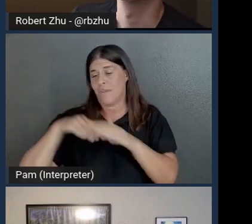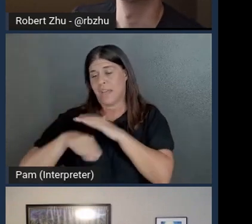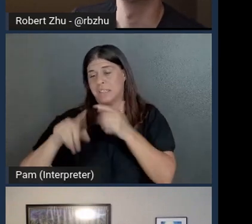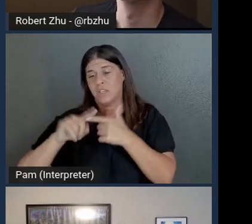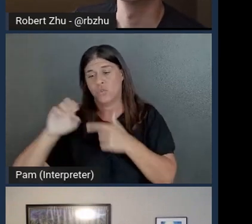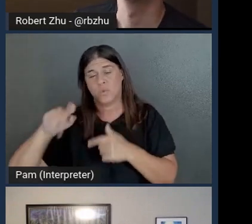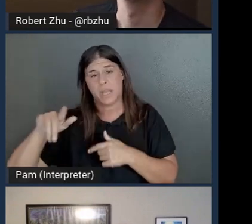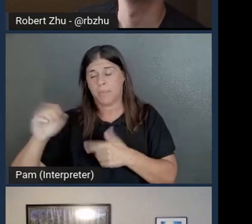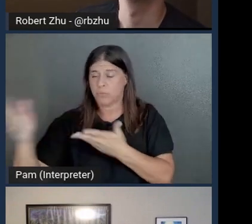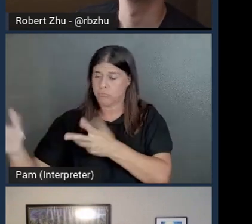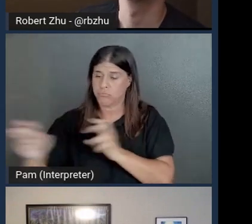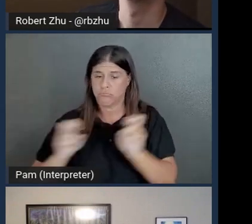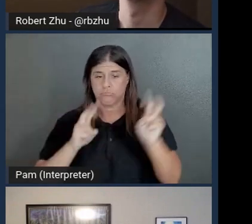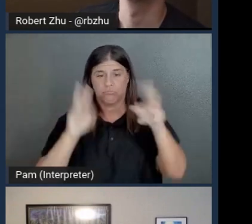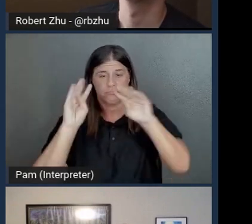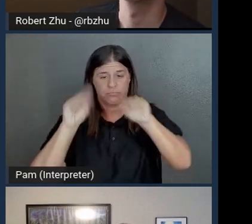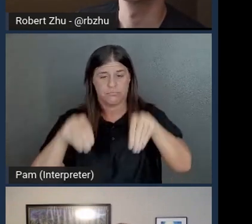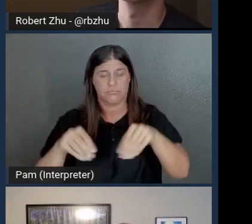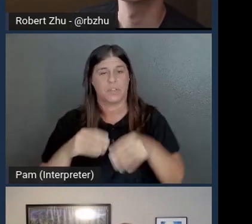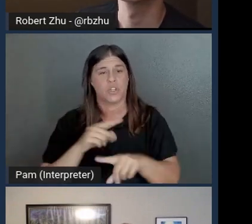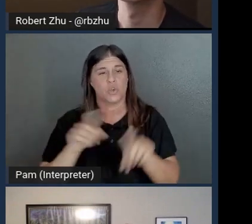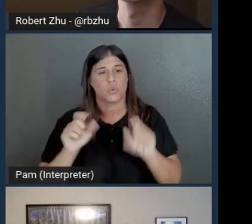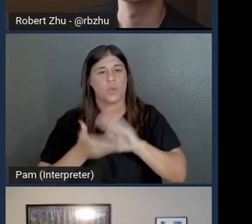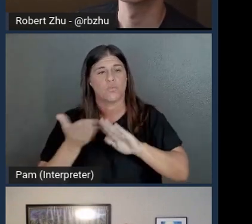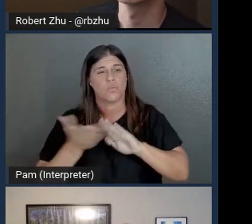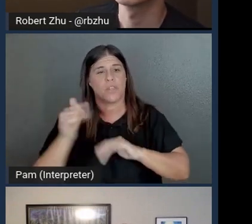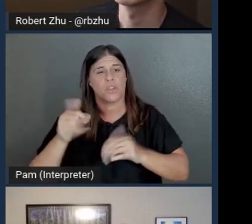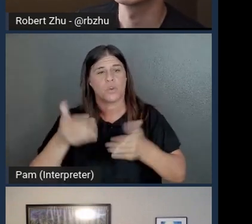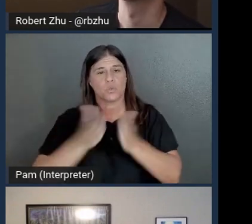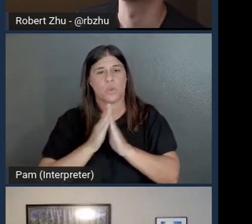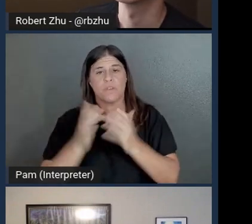you can be able to run these sorts of queries. So if anybody's interested in following